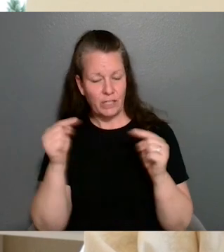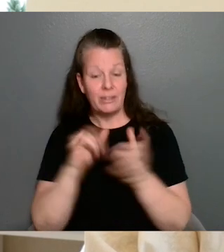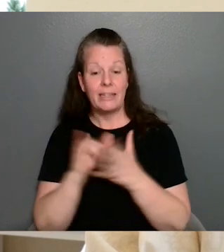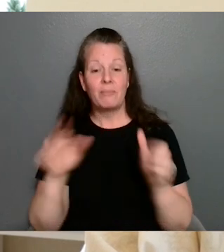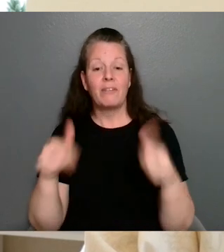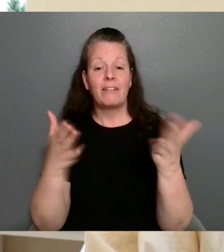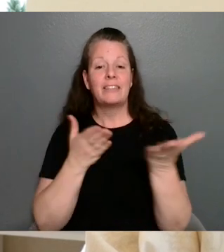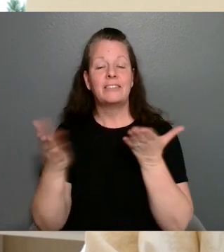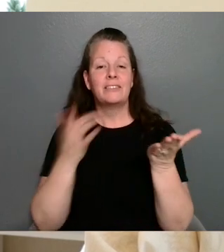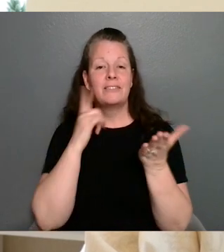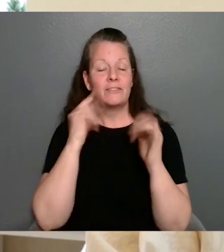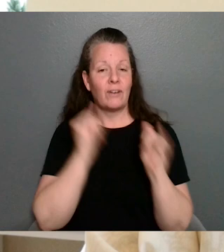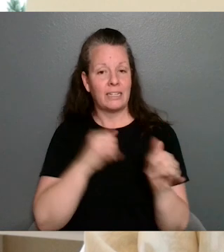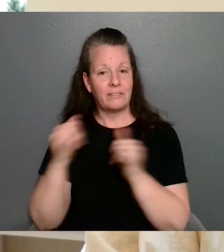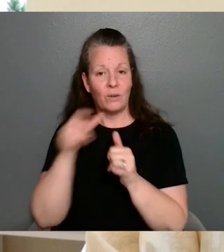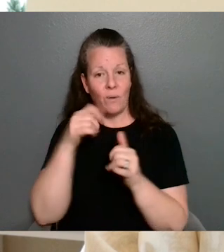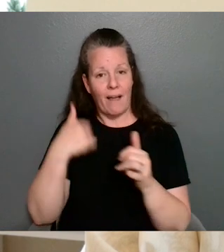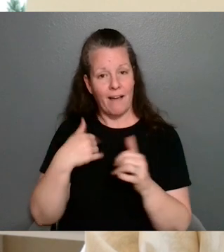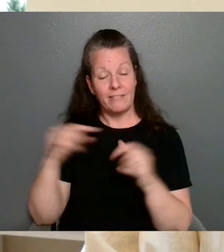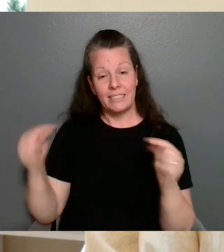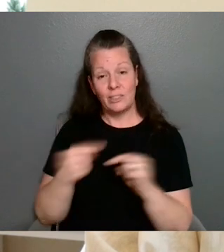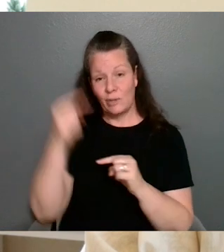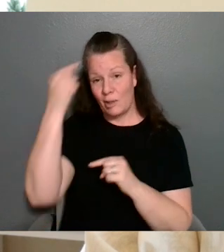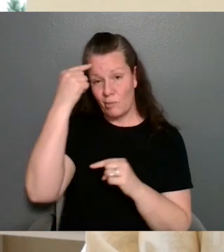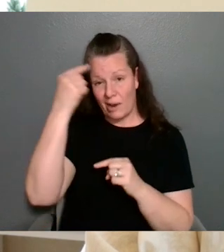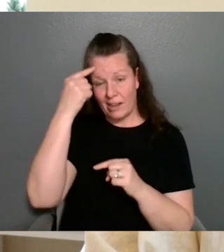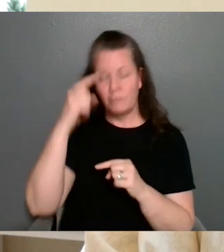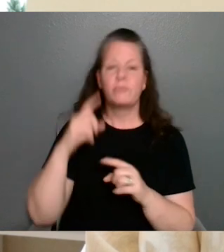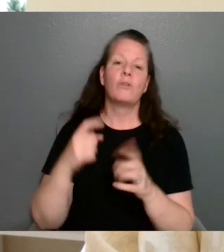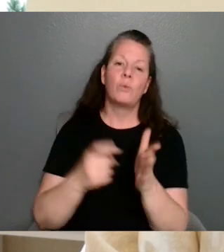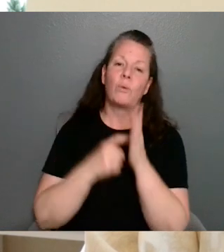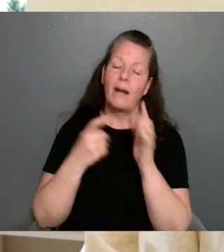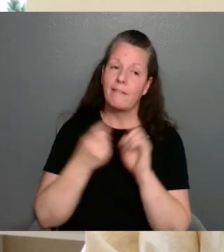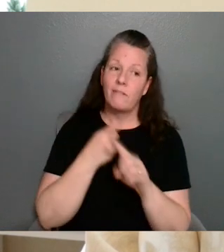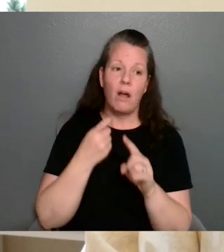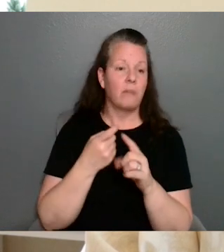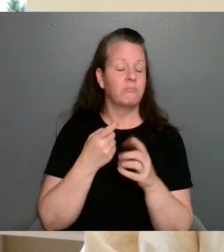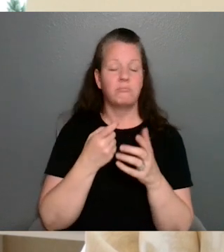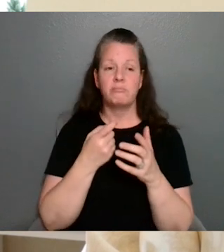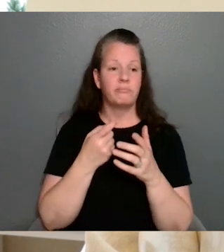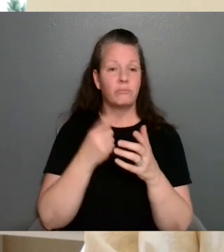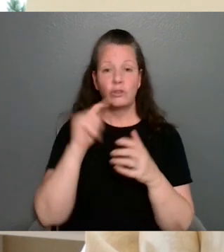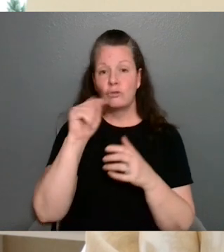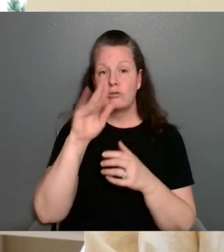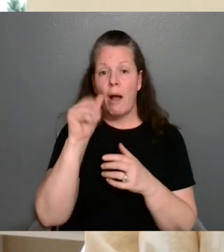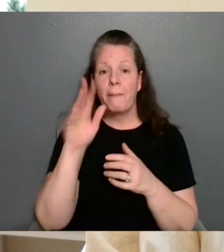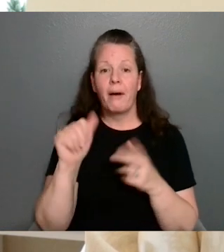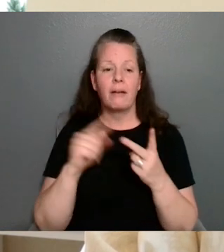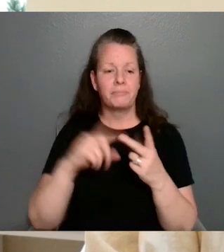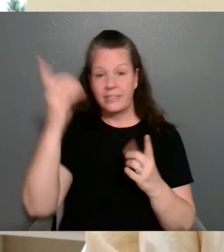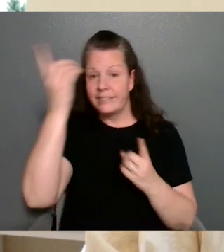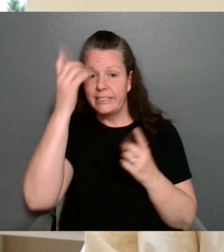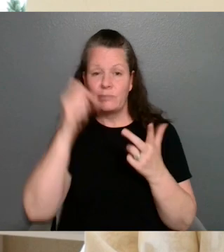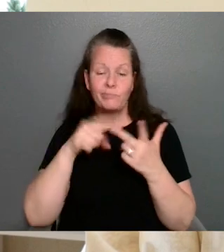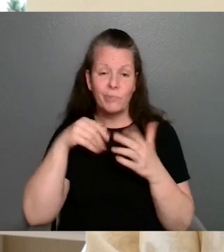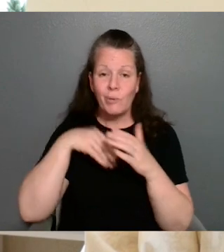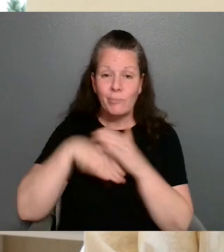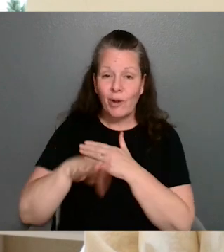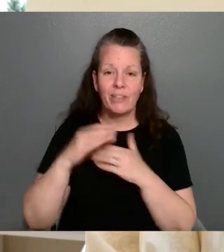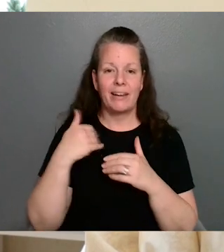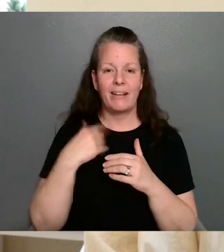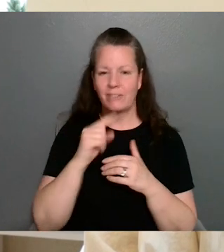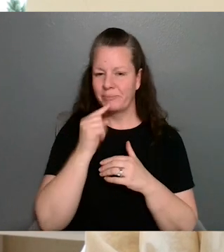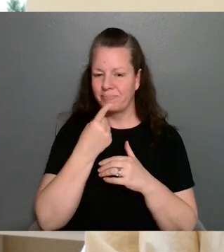to qualifying individuals who have an injury to the brain, whether acquired from trauma, disease, or from birth, and have a